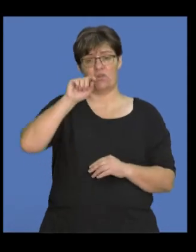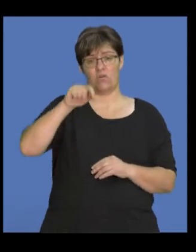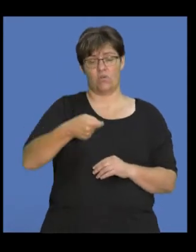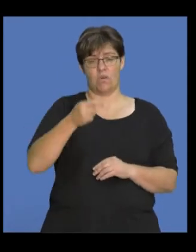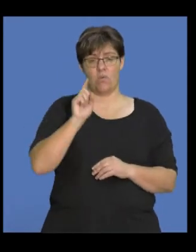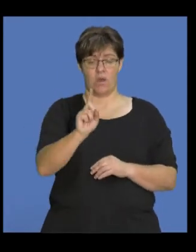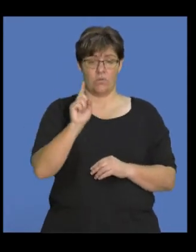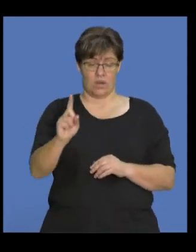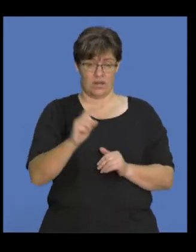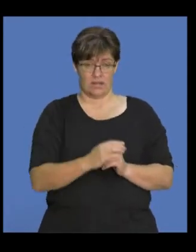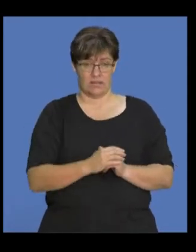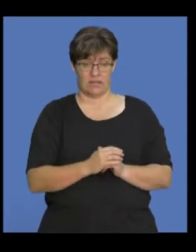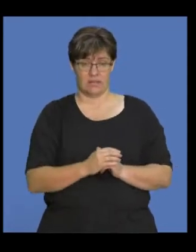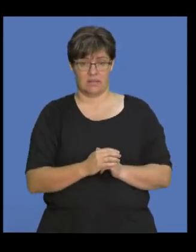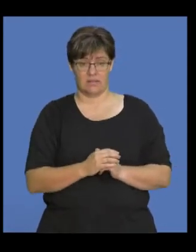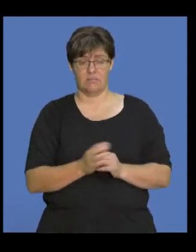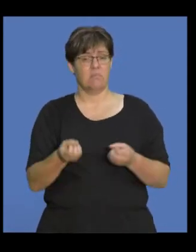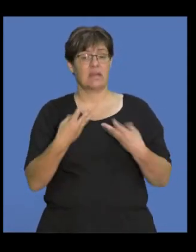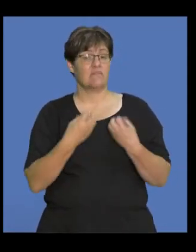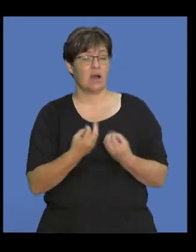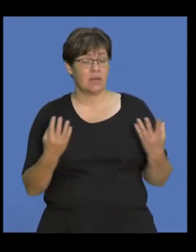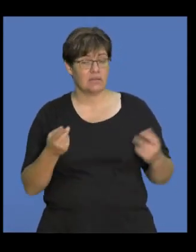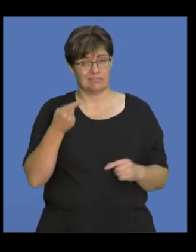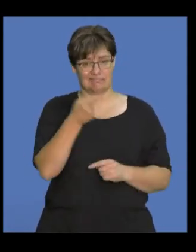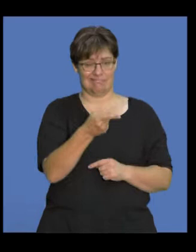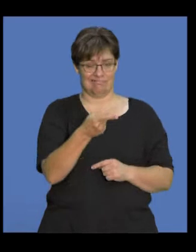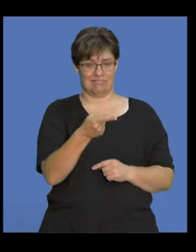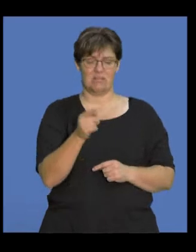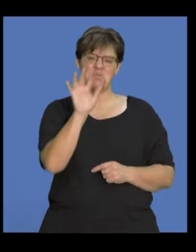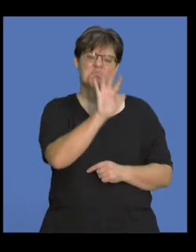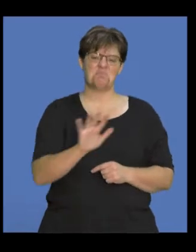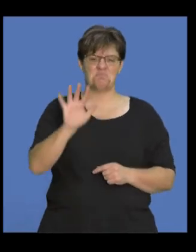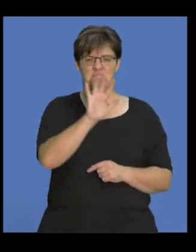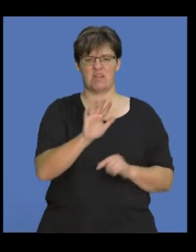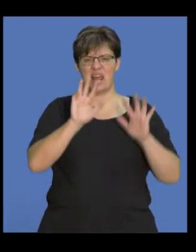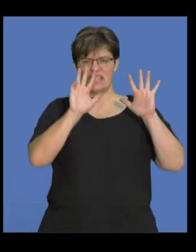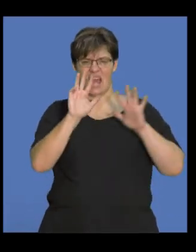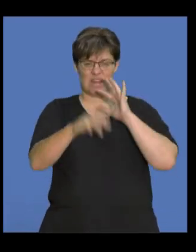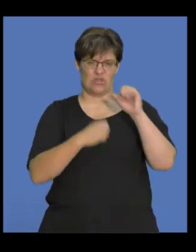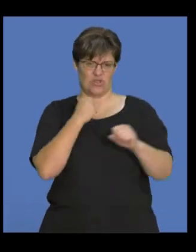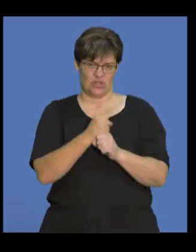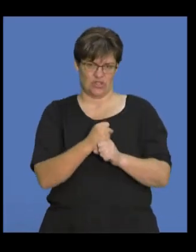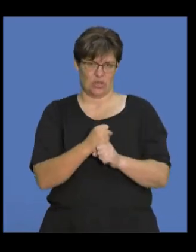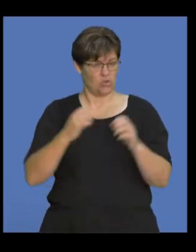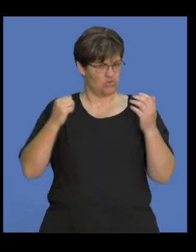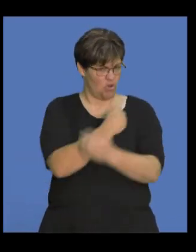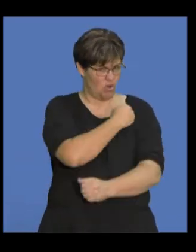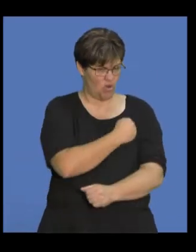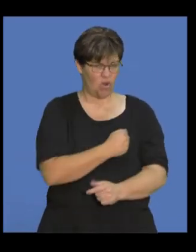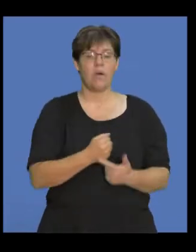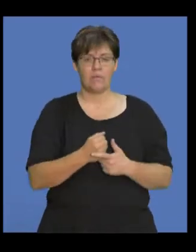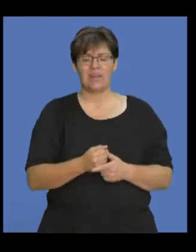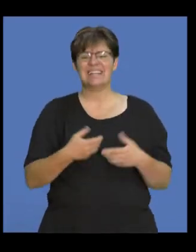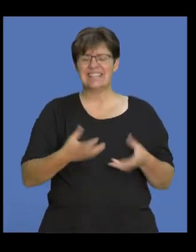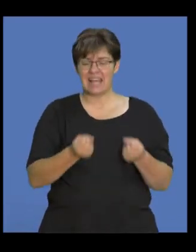0,11, and it gives me that. So it will take roughly 9 years. So it will take 9 years